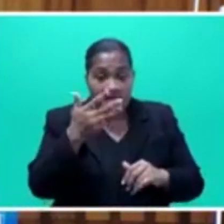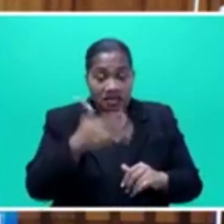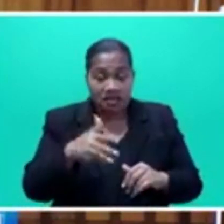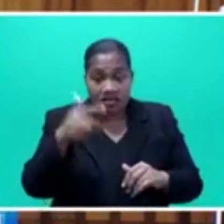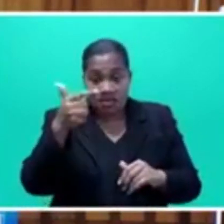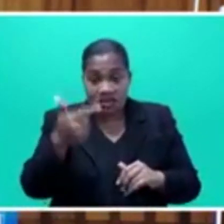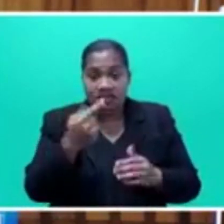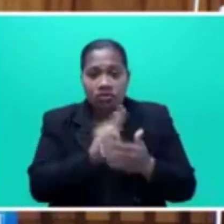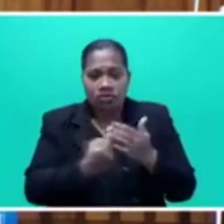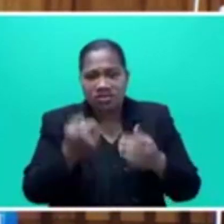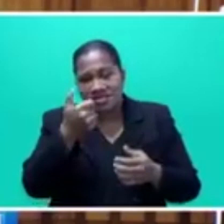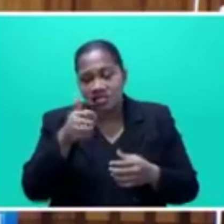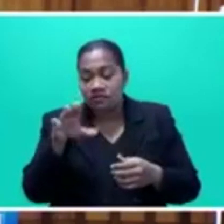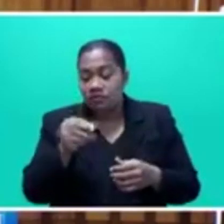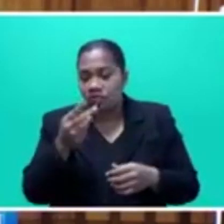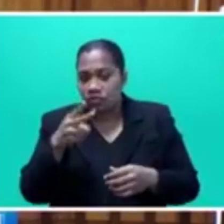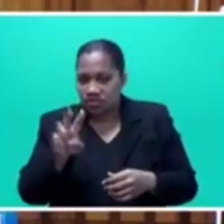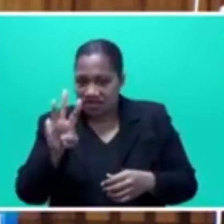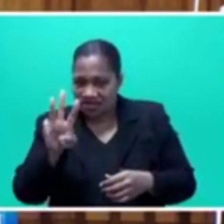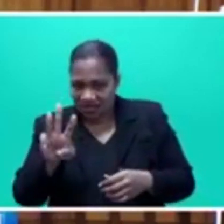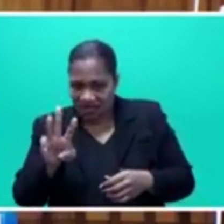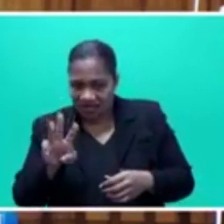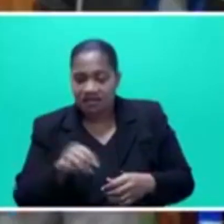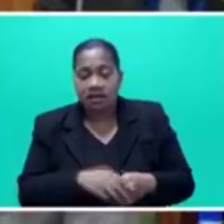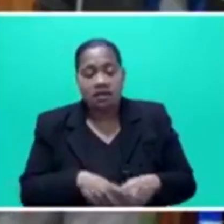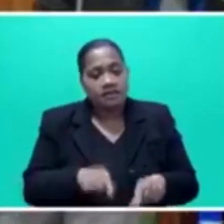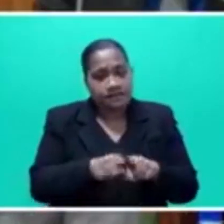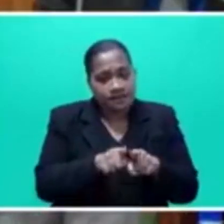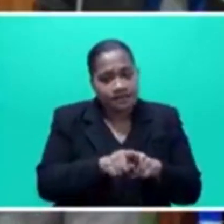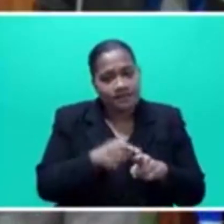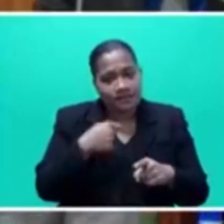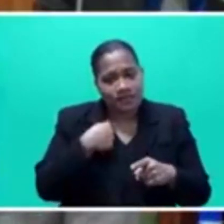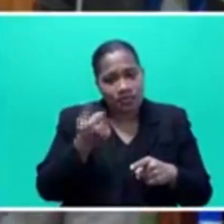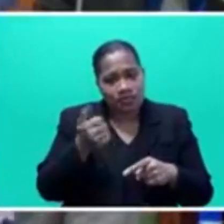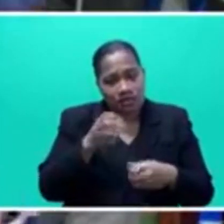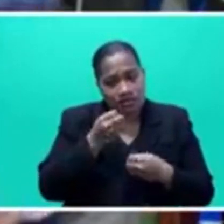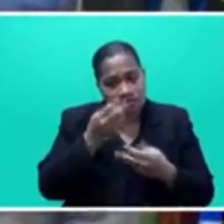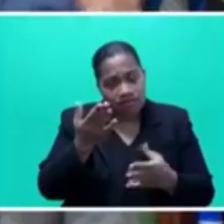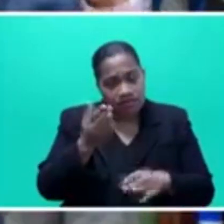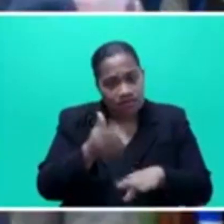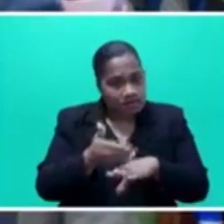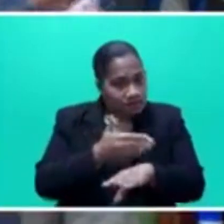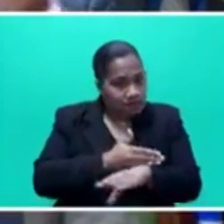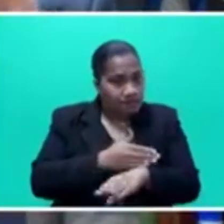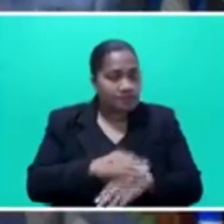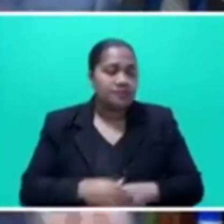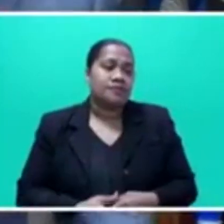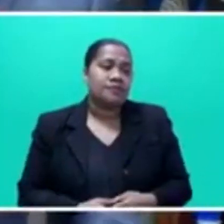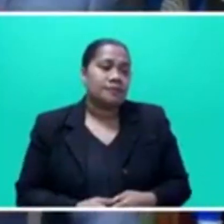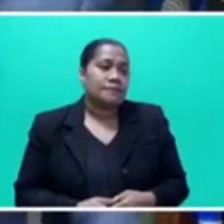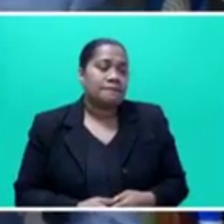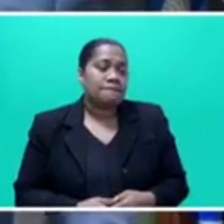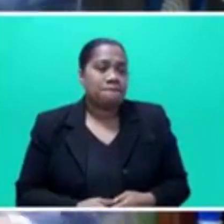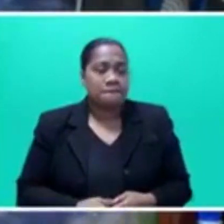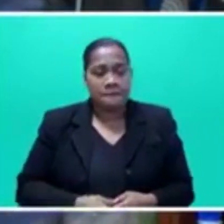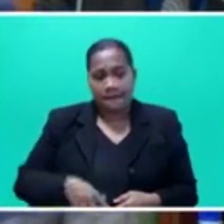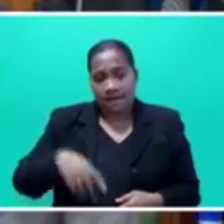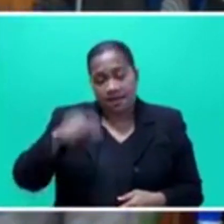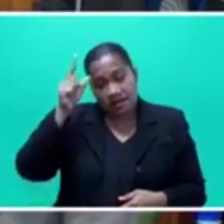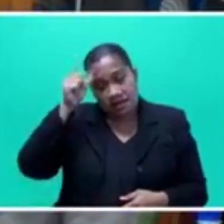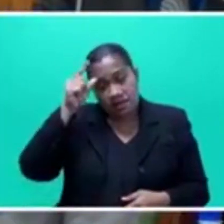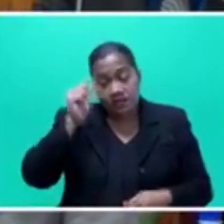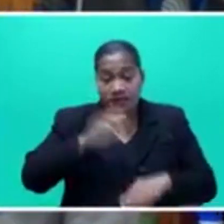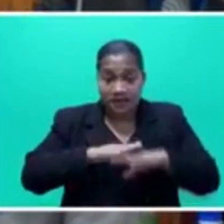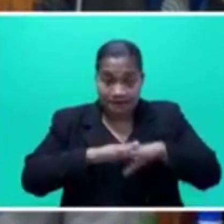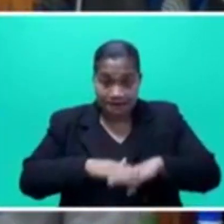out of the 23. Similarly, as I pointed out before, the gerrymandering that took place, even under the Itauke seats, Mr. Speaker,